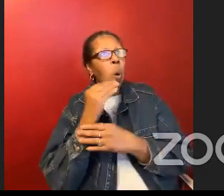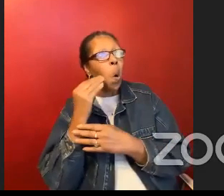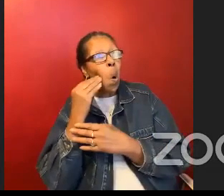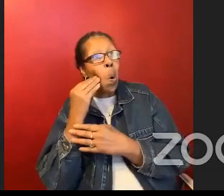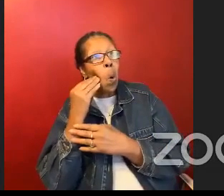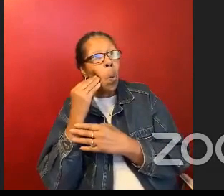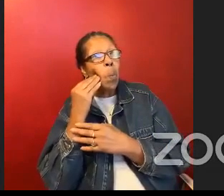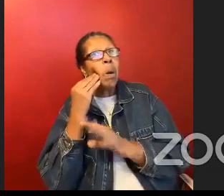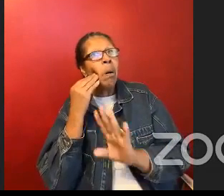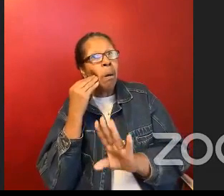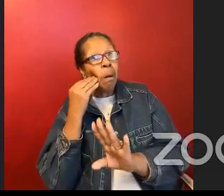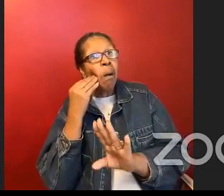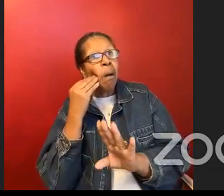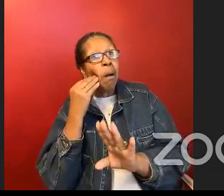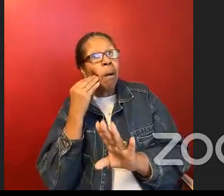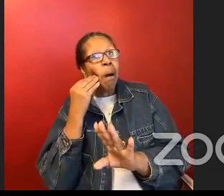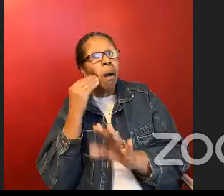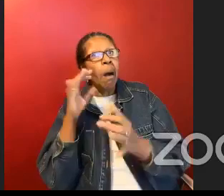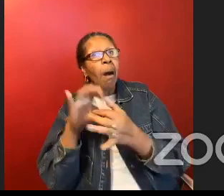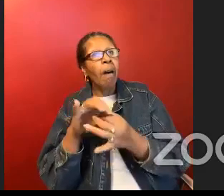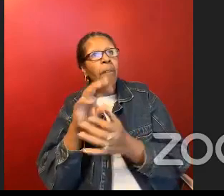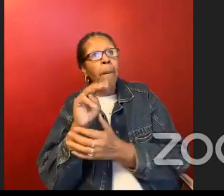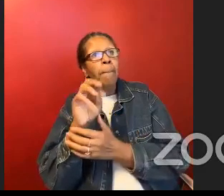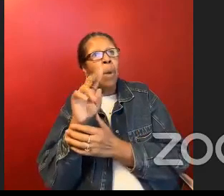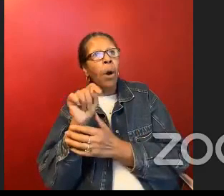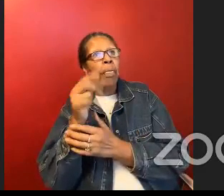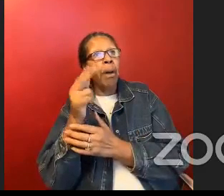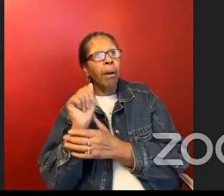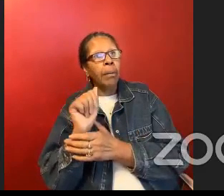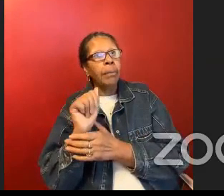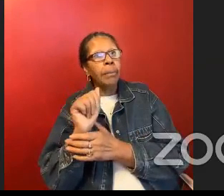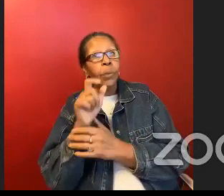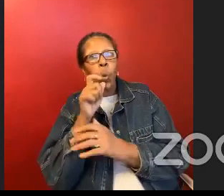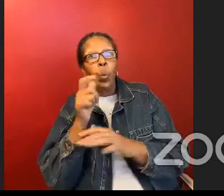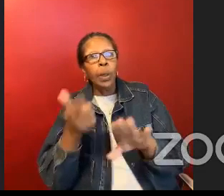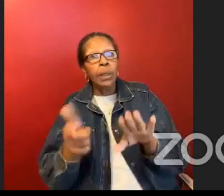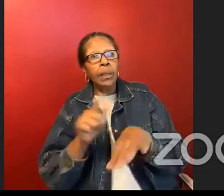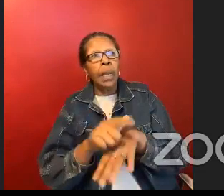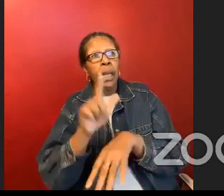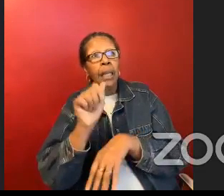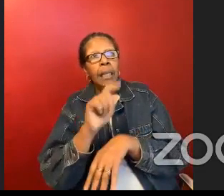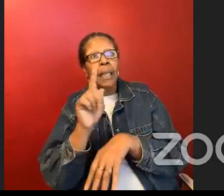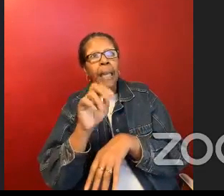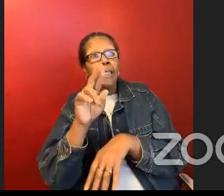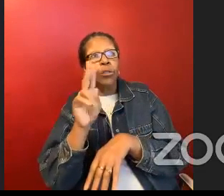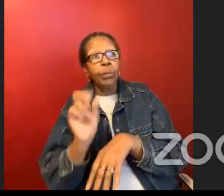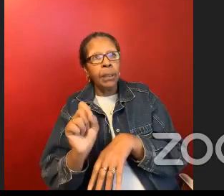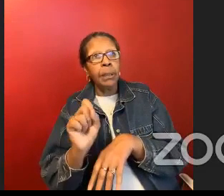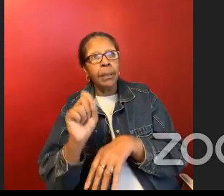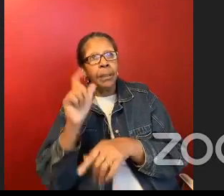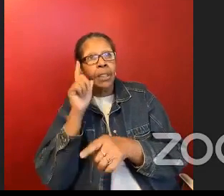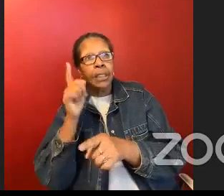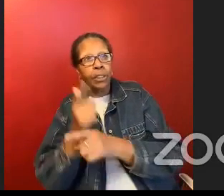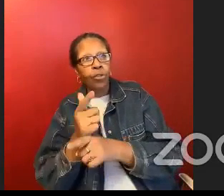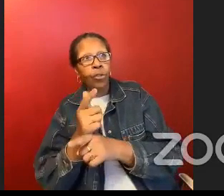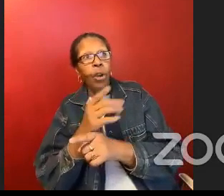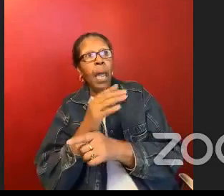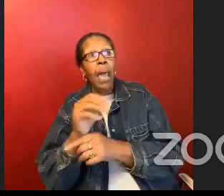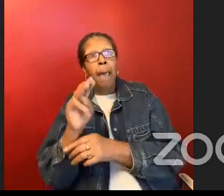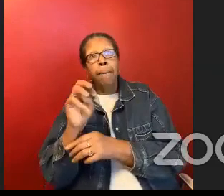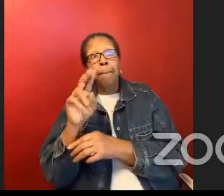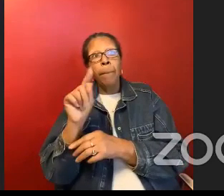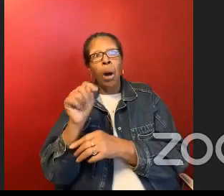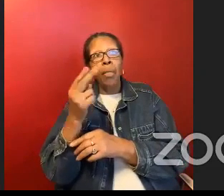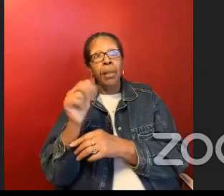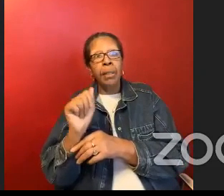the sister of Lazarus. And Martha was the wife of Simon the leper, and in that upper room